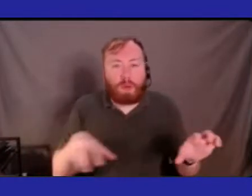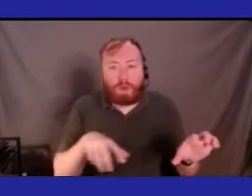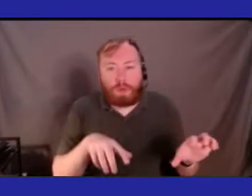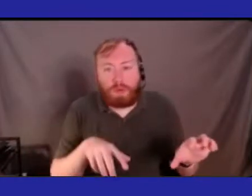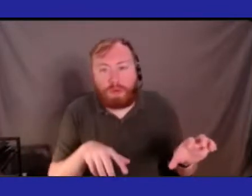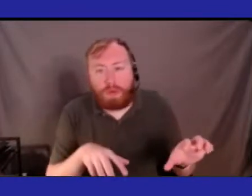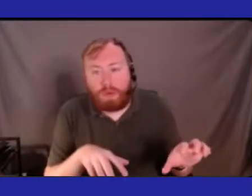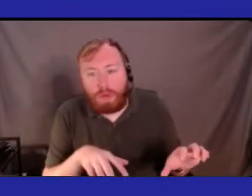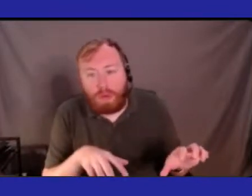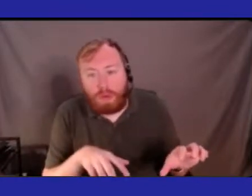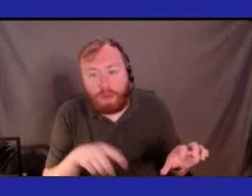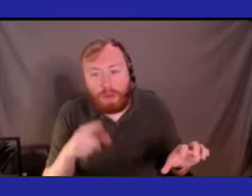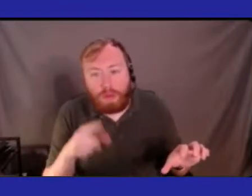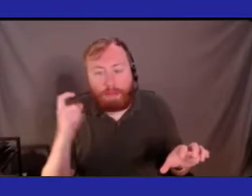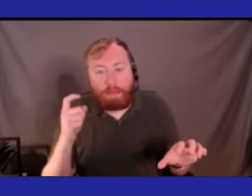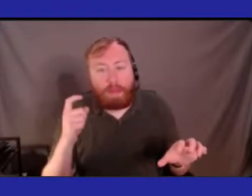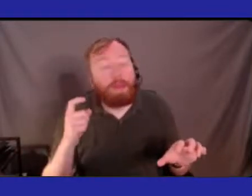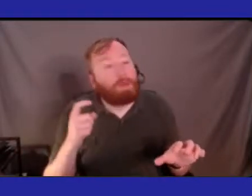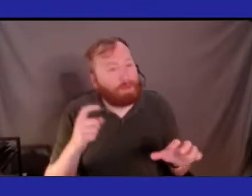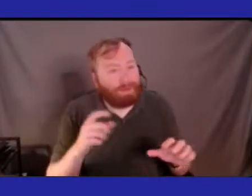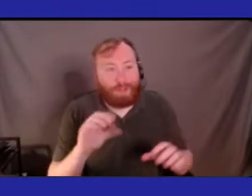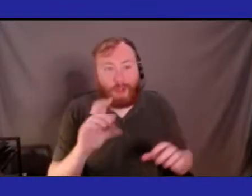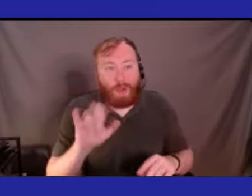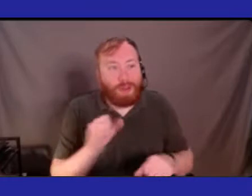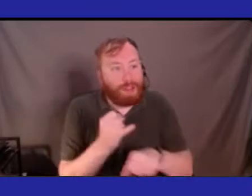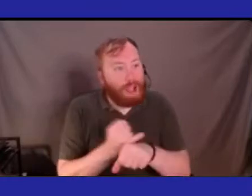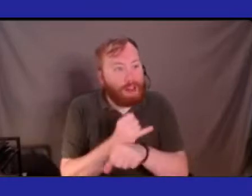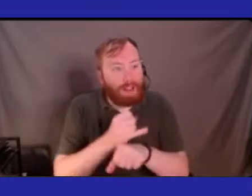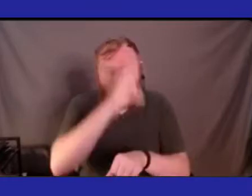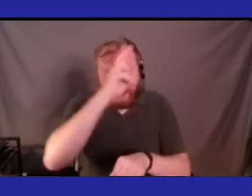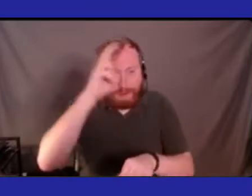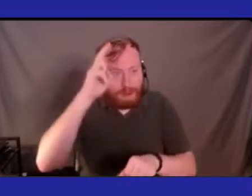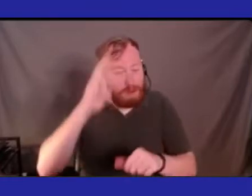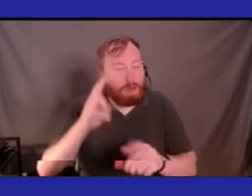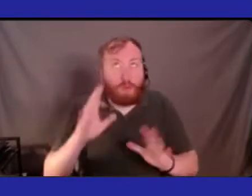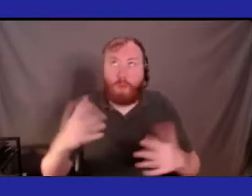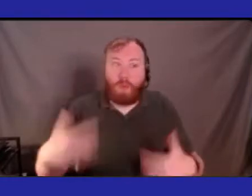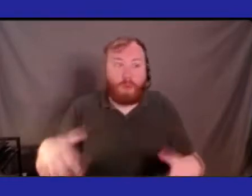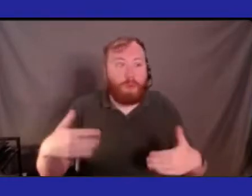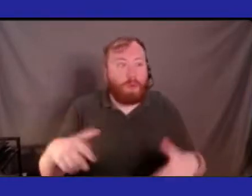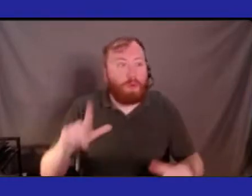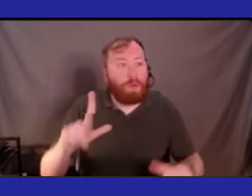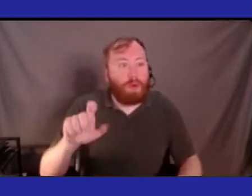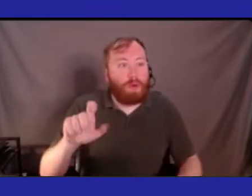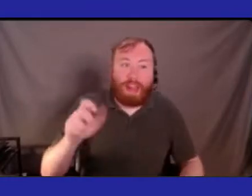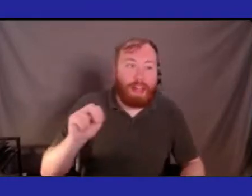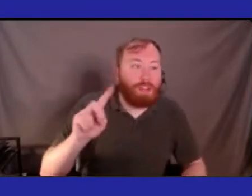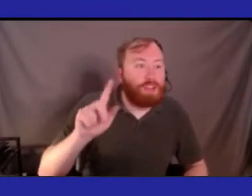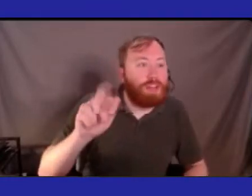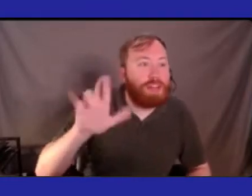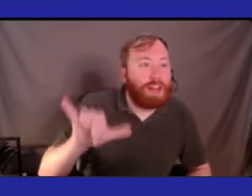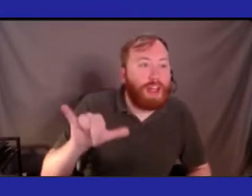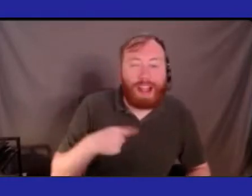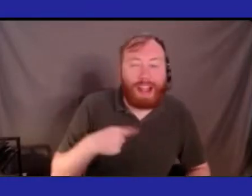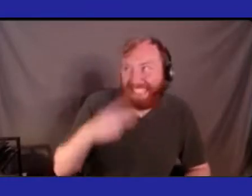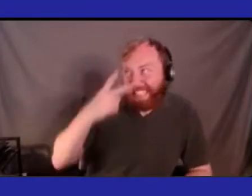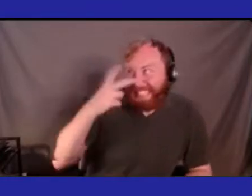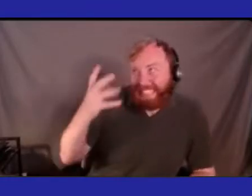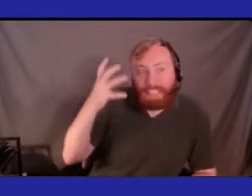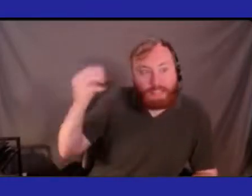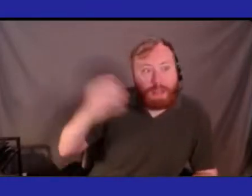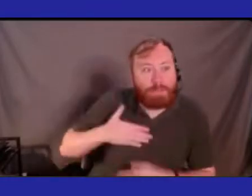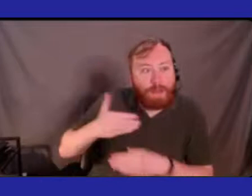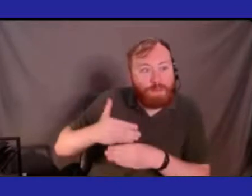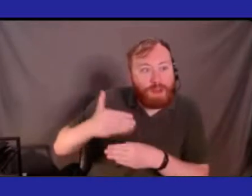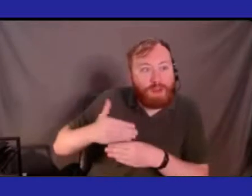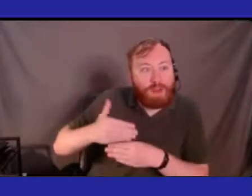Island Hospital because it is a legendary hospital in Brooklyn. Since it's Brooklyn South, which I can see it from my window, I